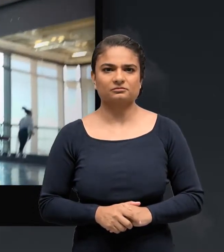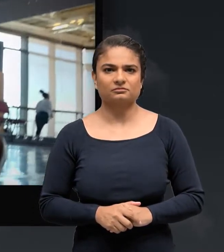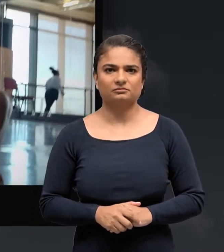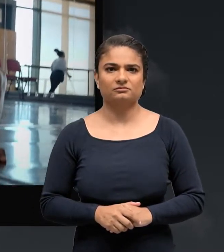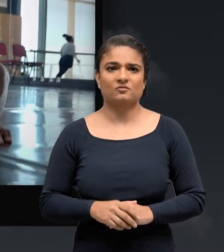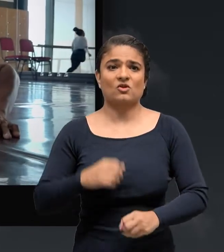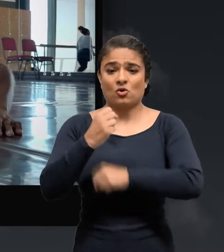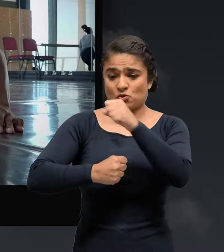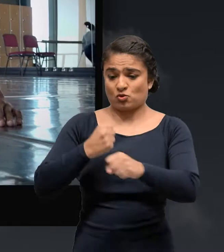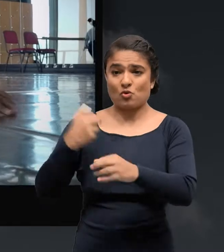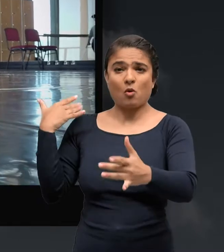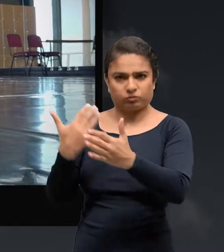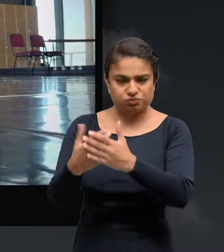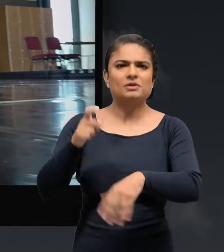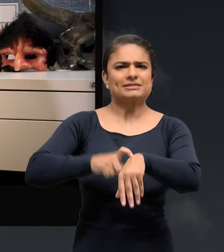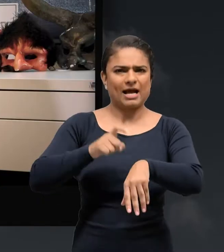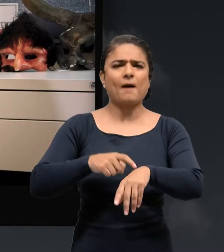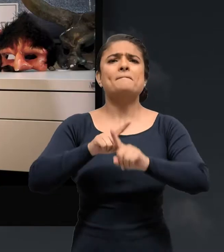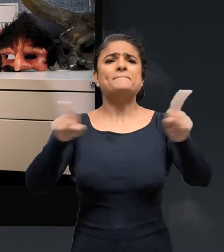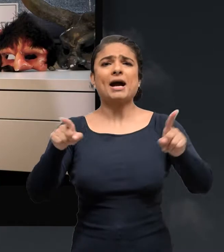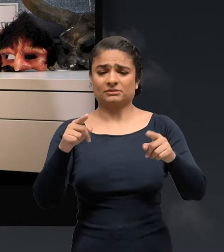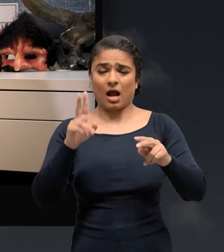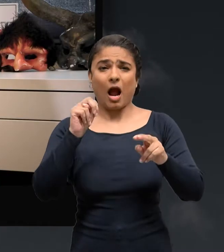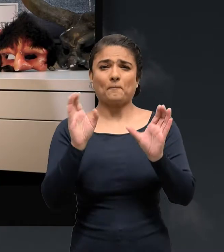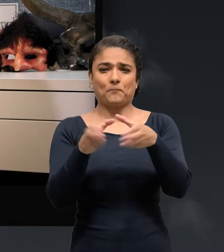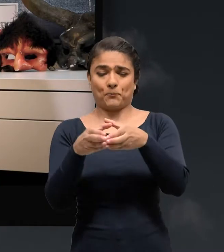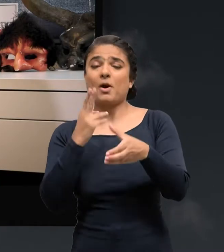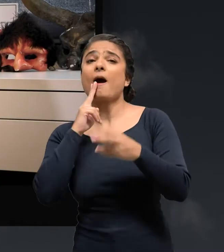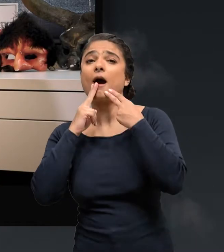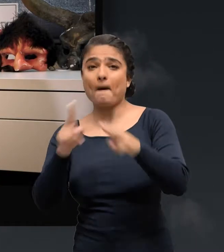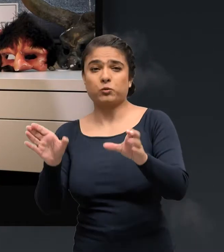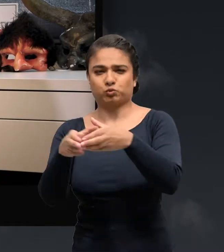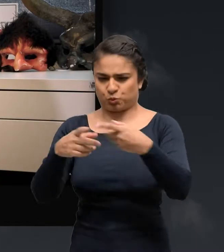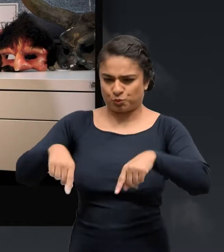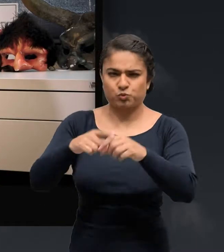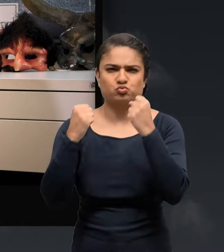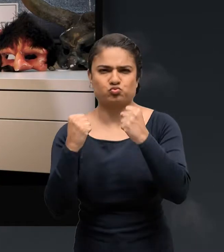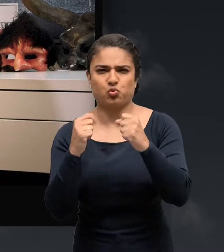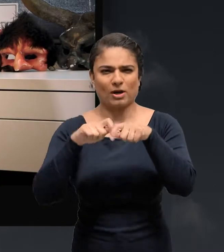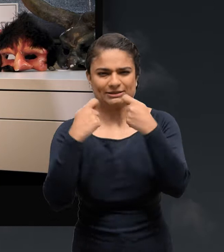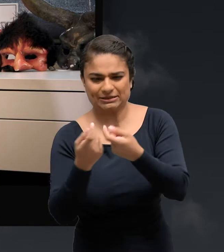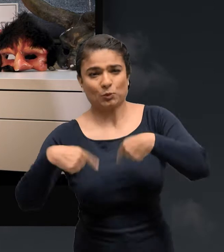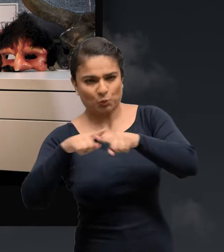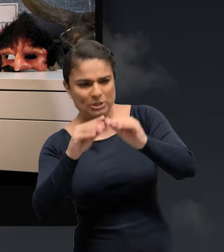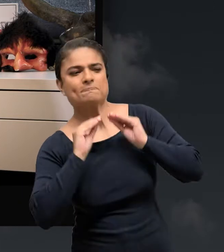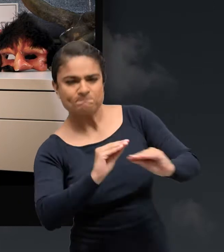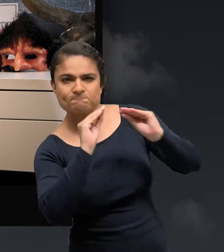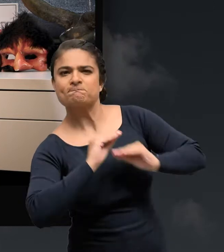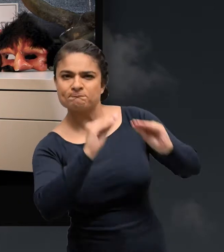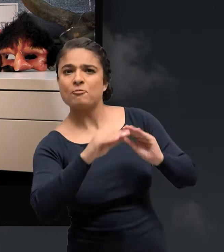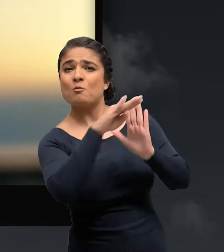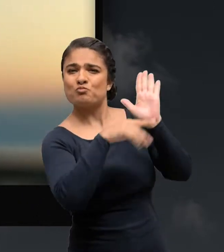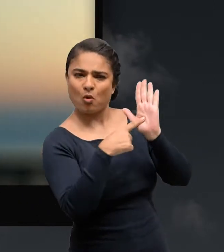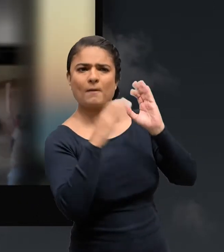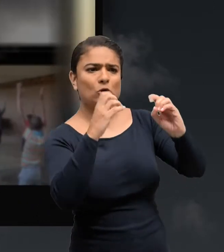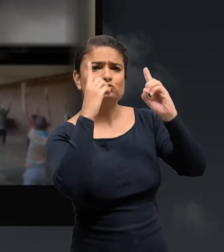Aside from performances, Unmute has a very big and strong educational program whereby we work in